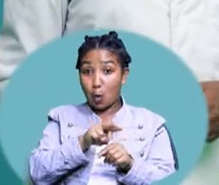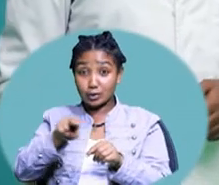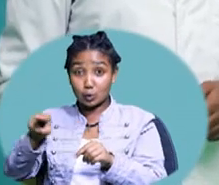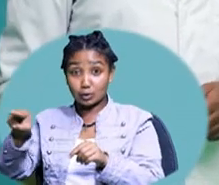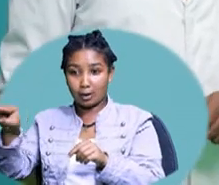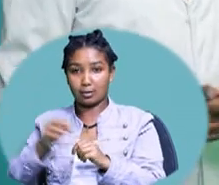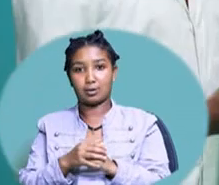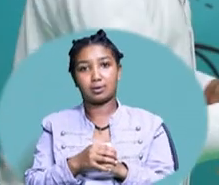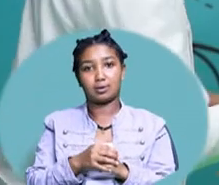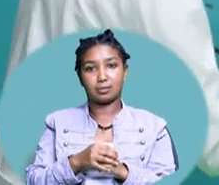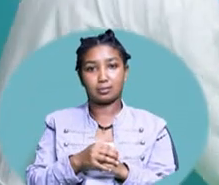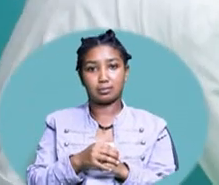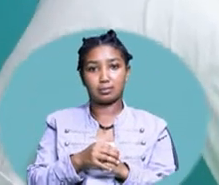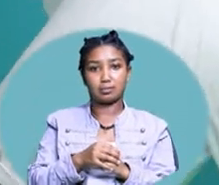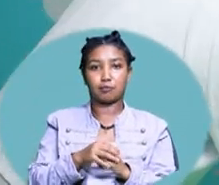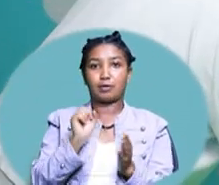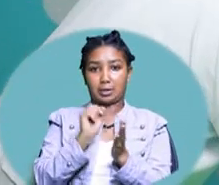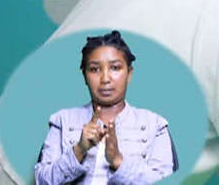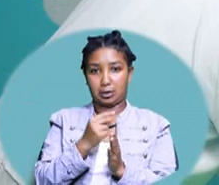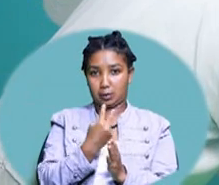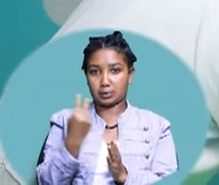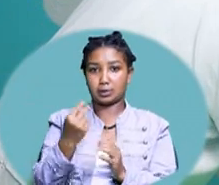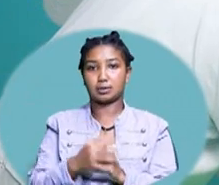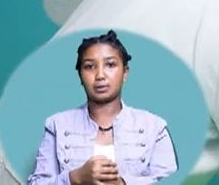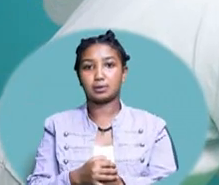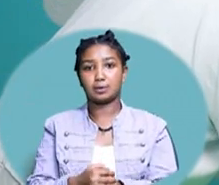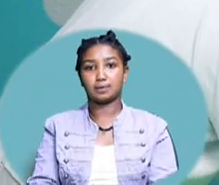horizontal level road. Let's take it like this.